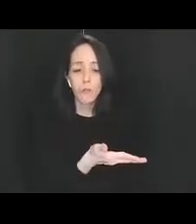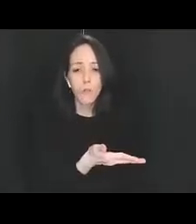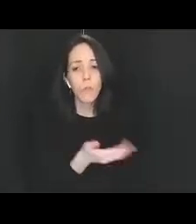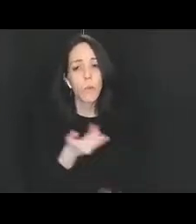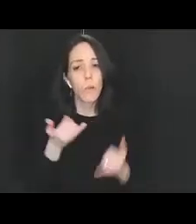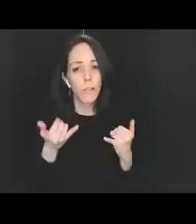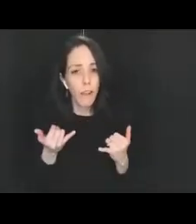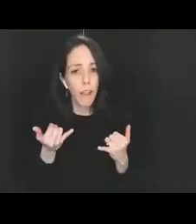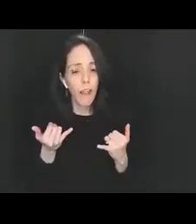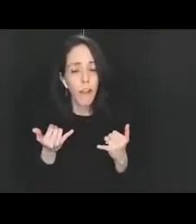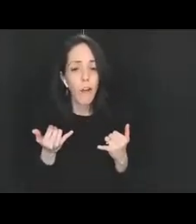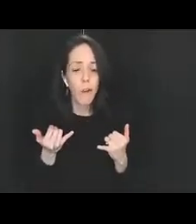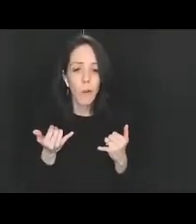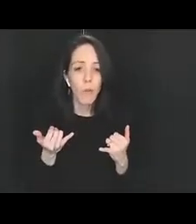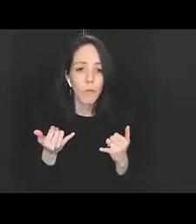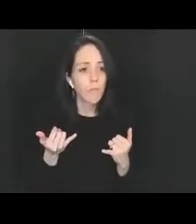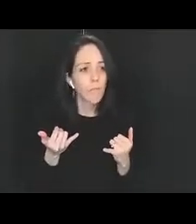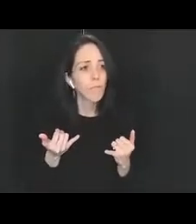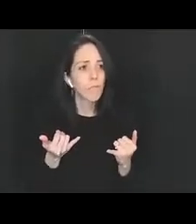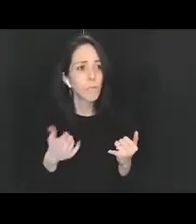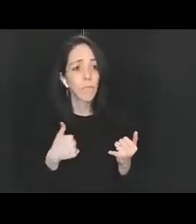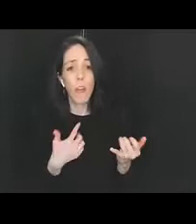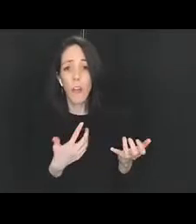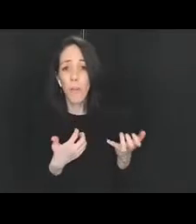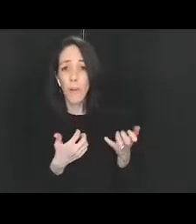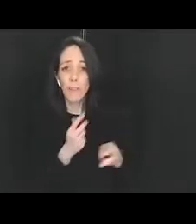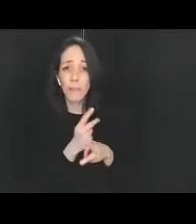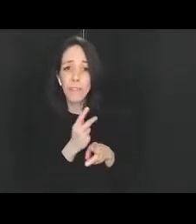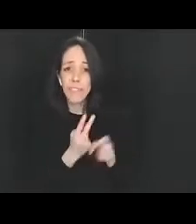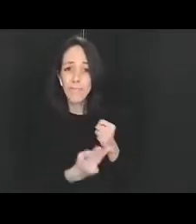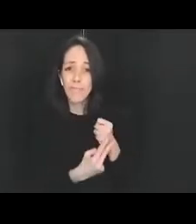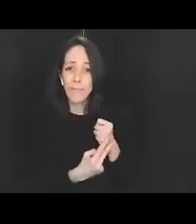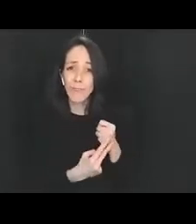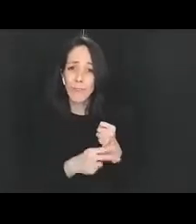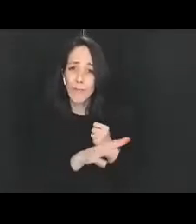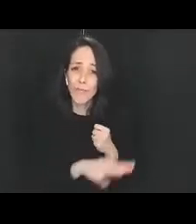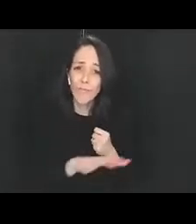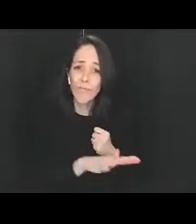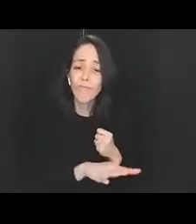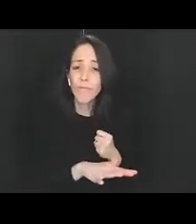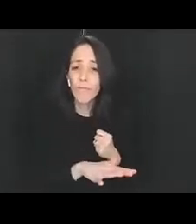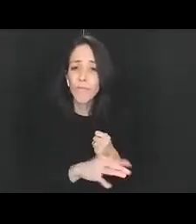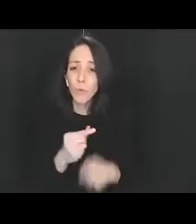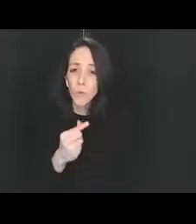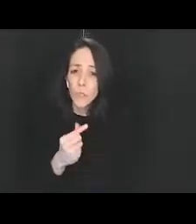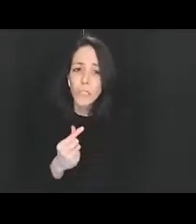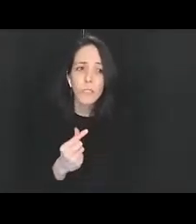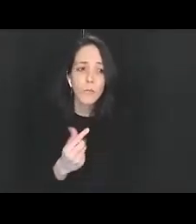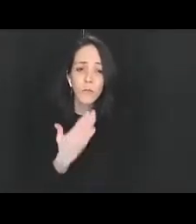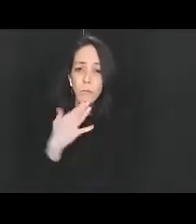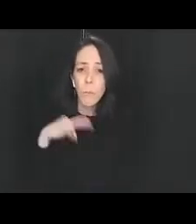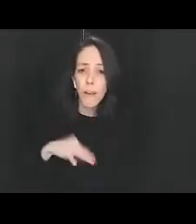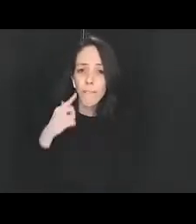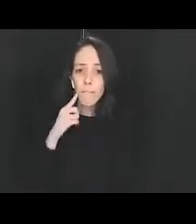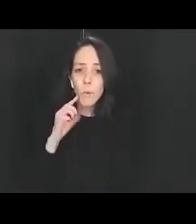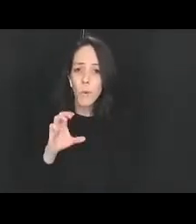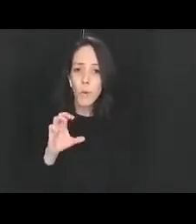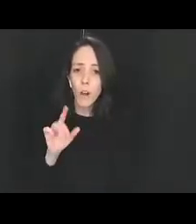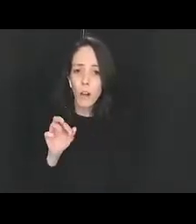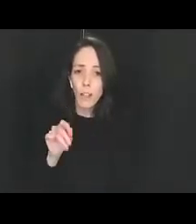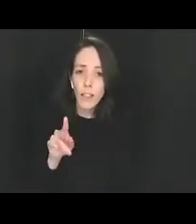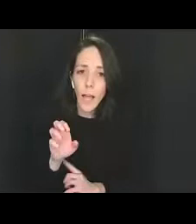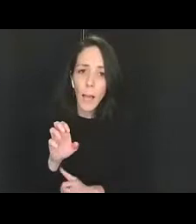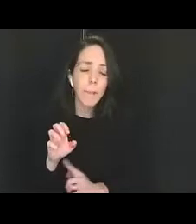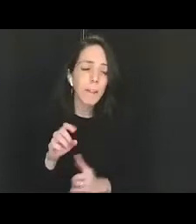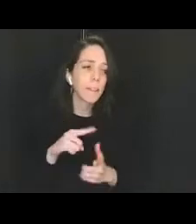a pristine area, that would be beneficial for the climate, for health, public health, because